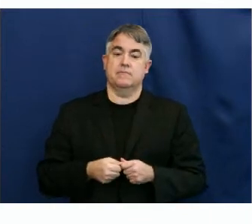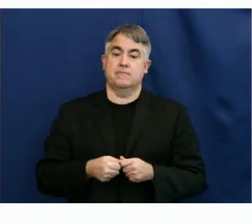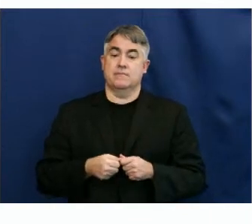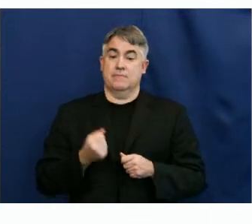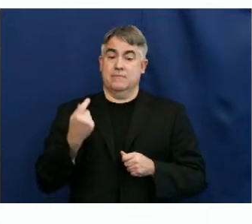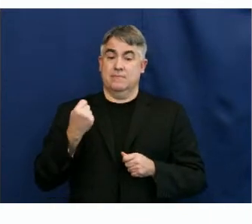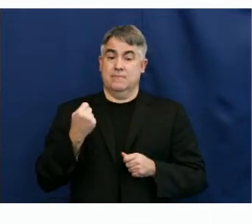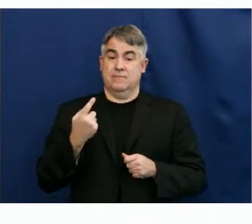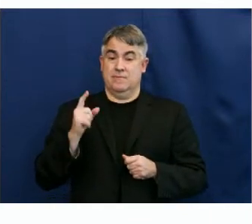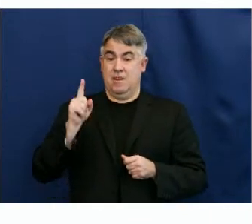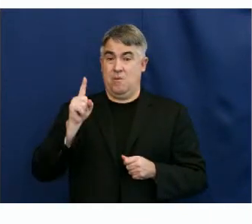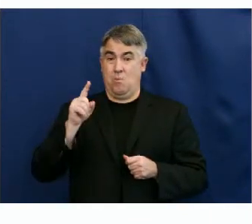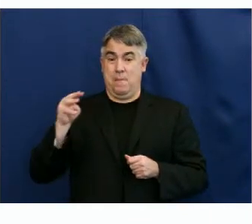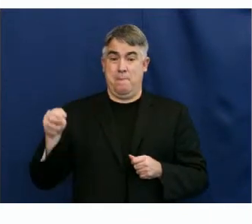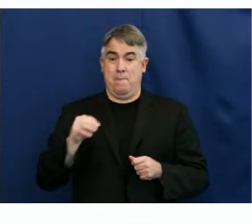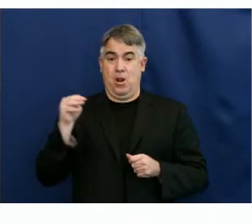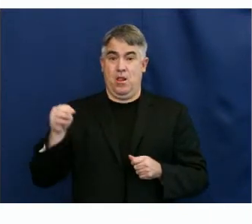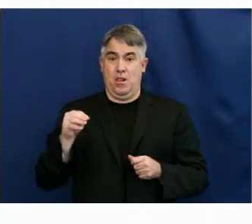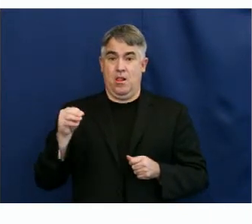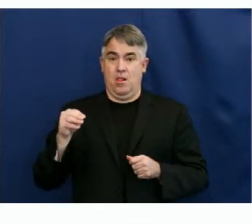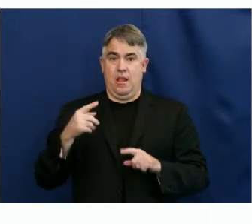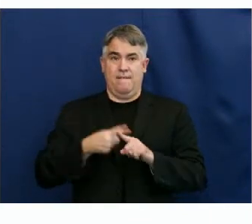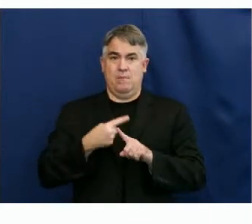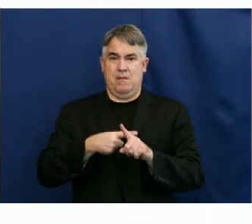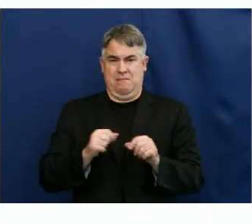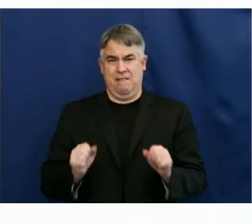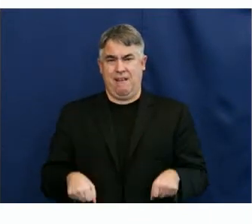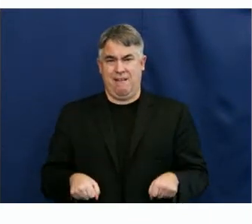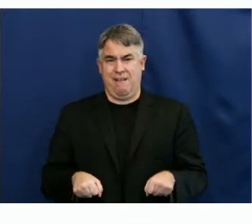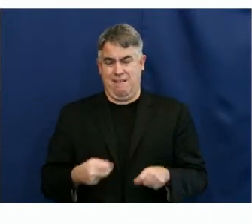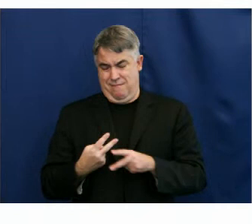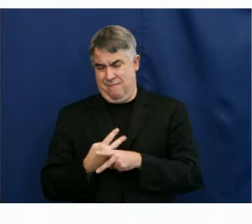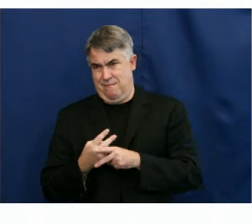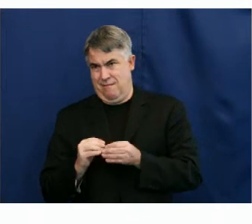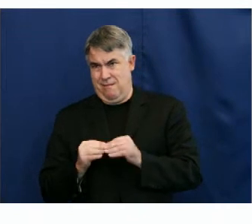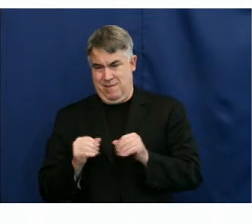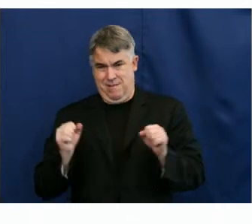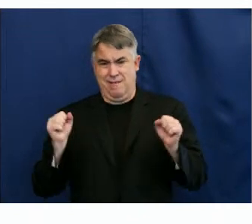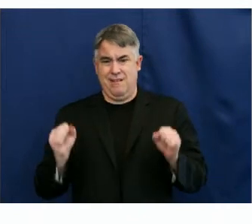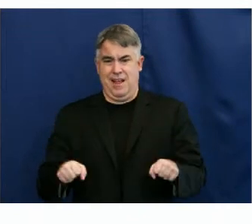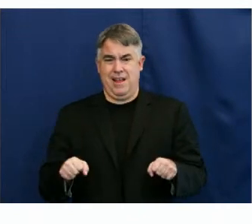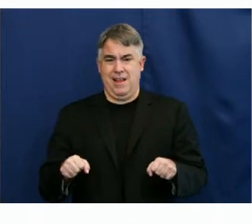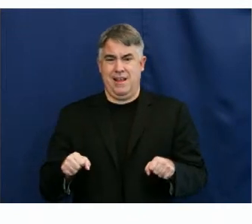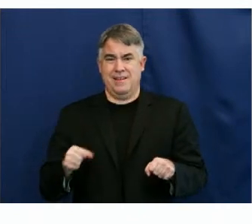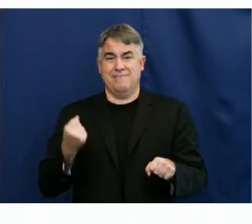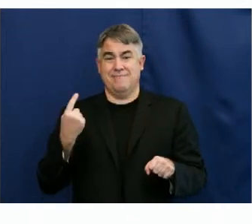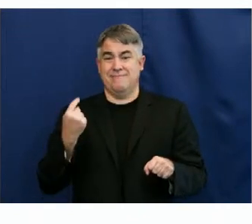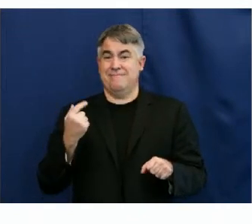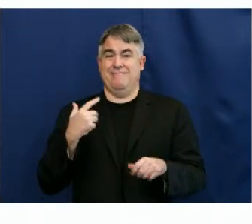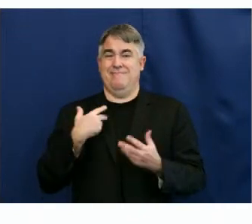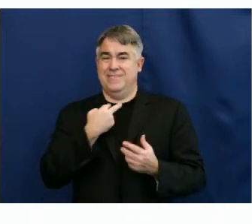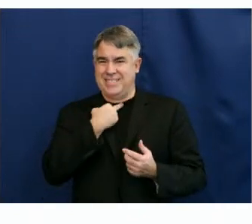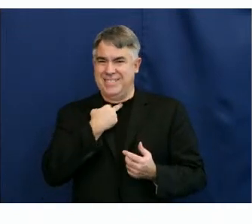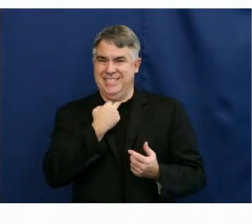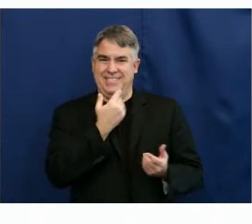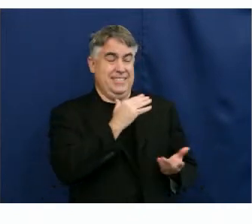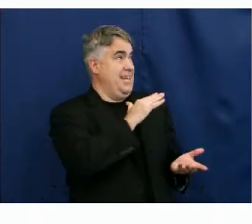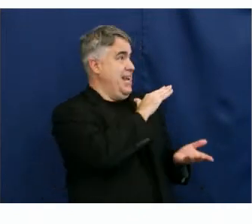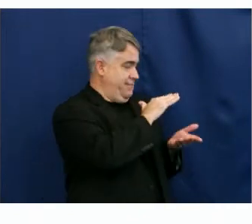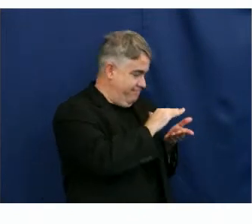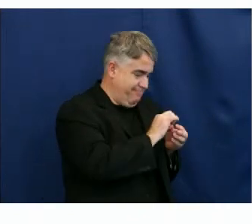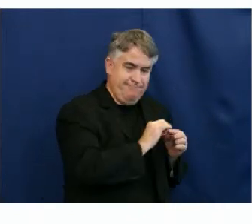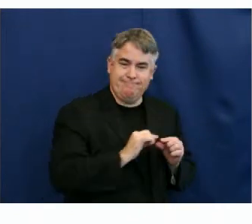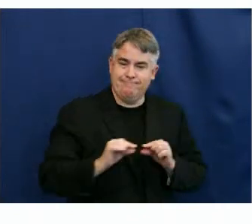million vaccines a month. But again, that's dependent upon supply. And if we had that many vaccines, I am confident we could increase